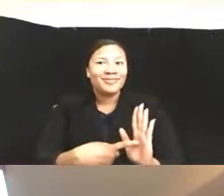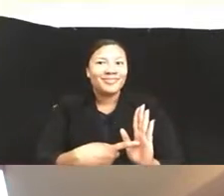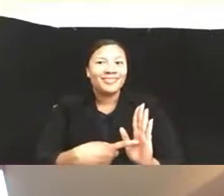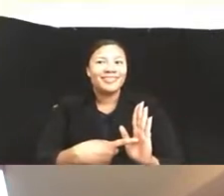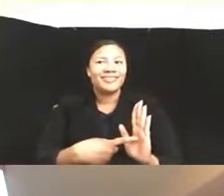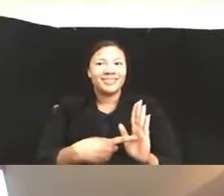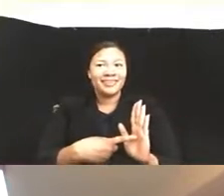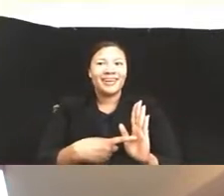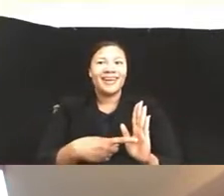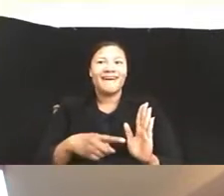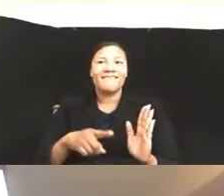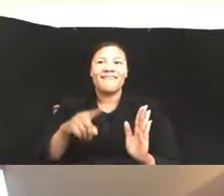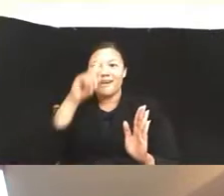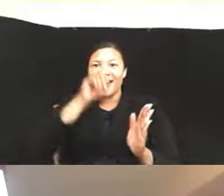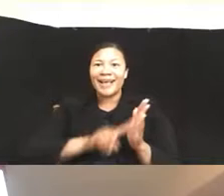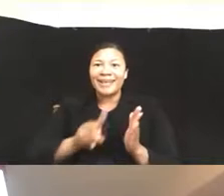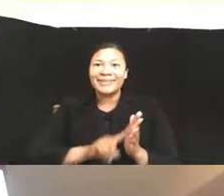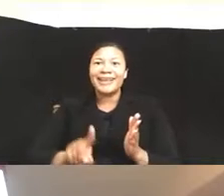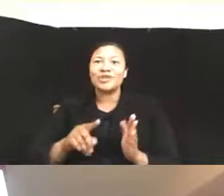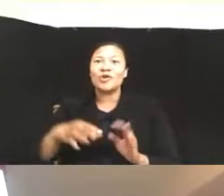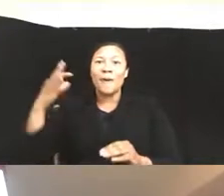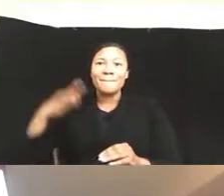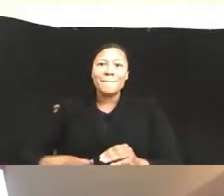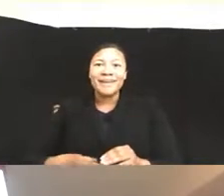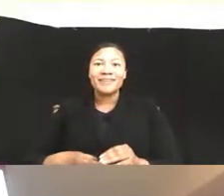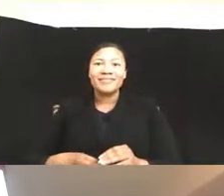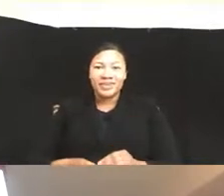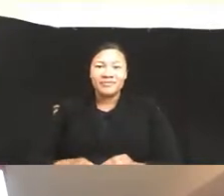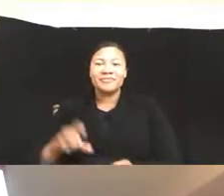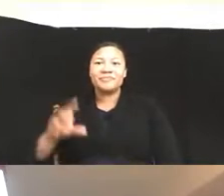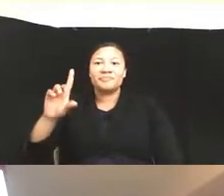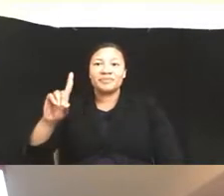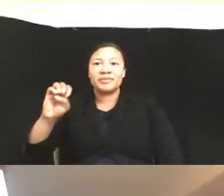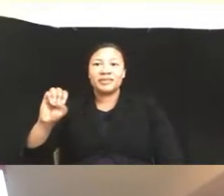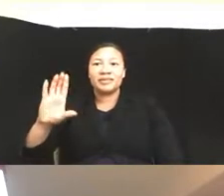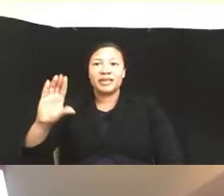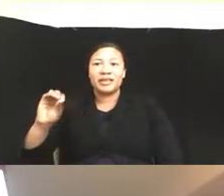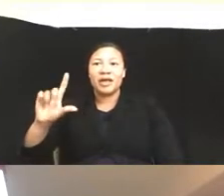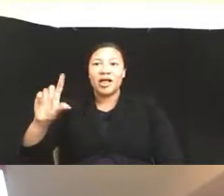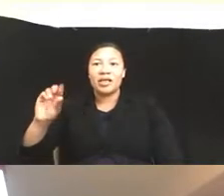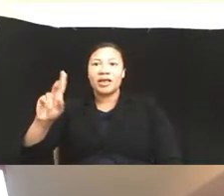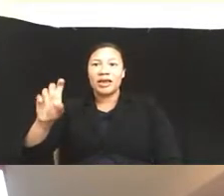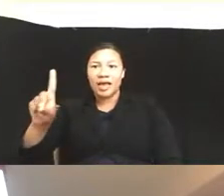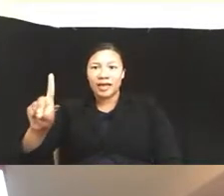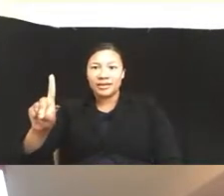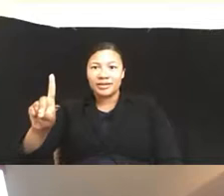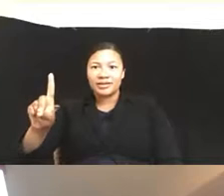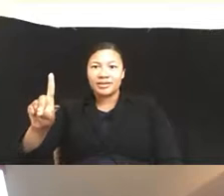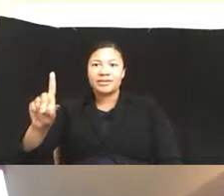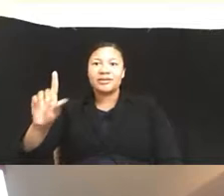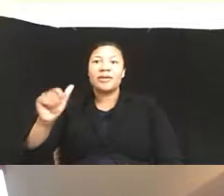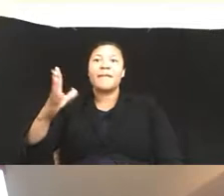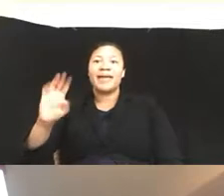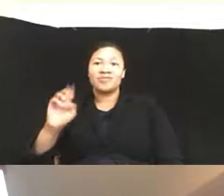of the intellectual benefit of decolonized spaces in which people can bring their whole selves to the table.